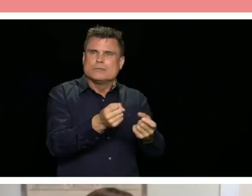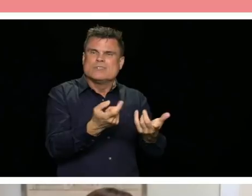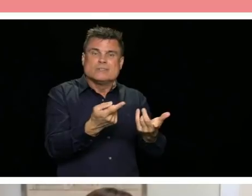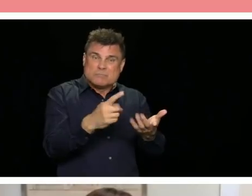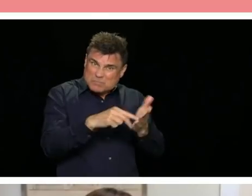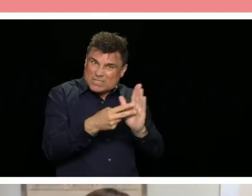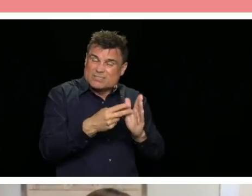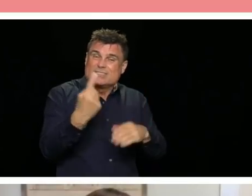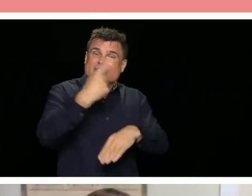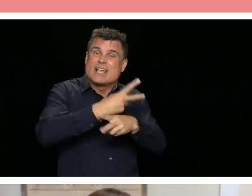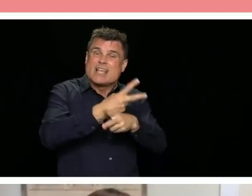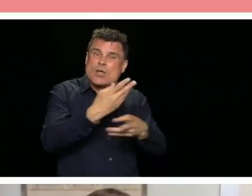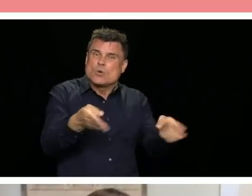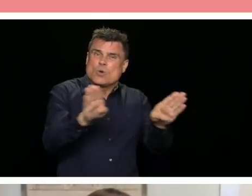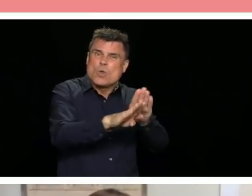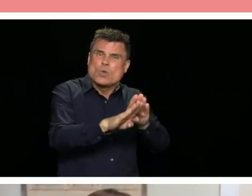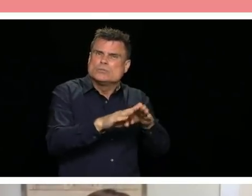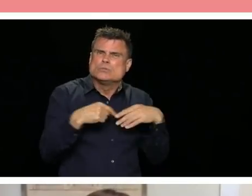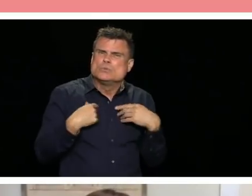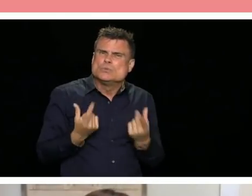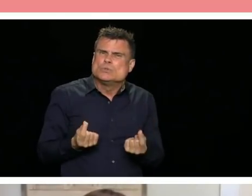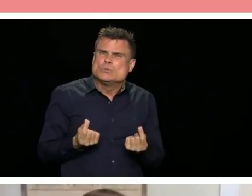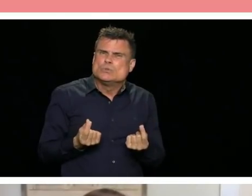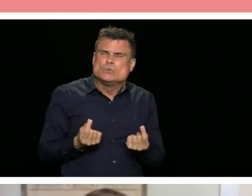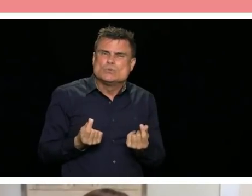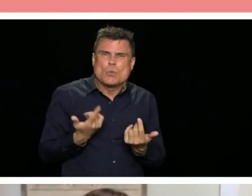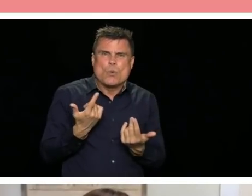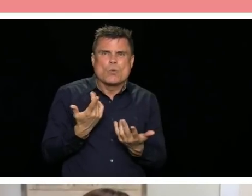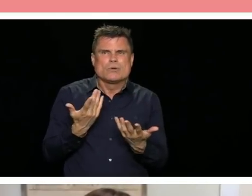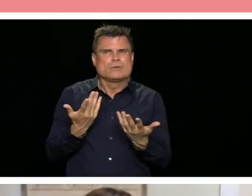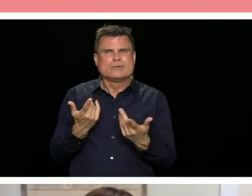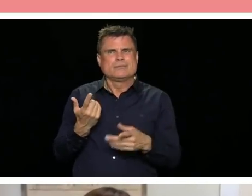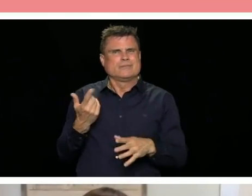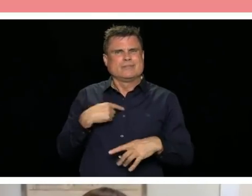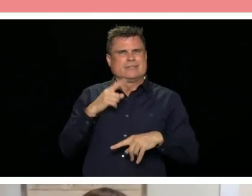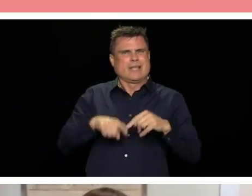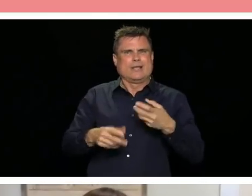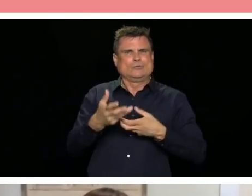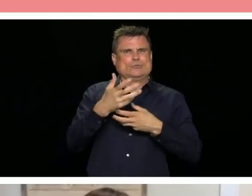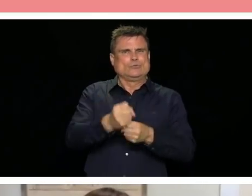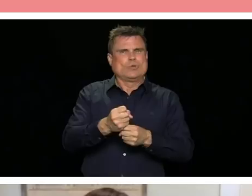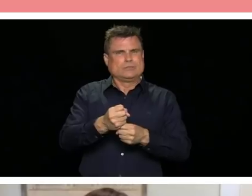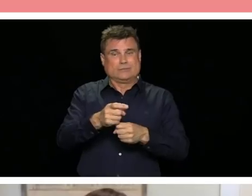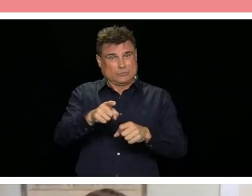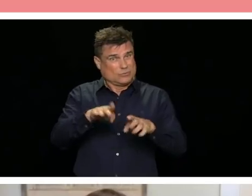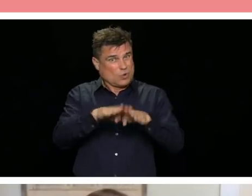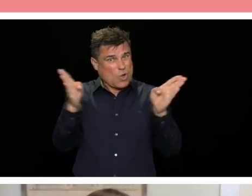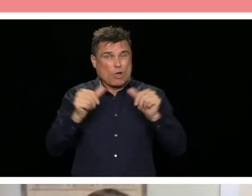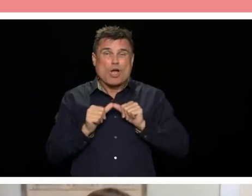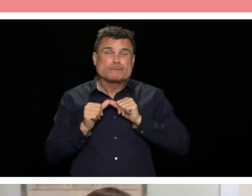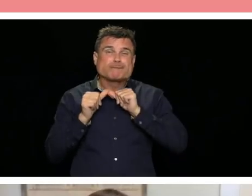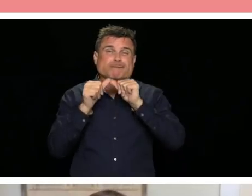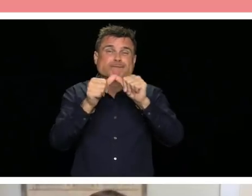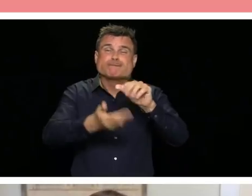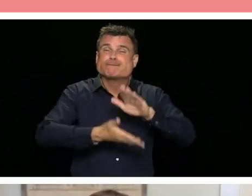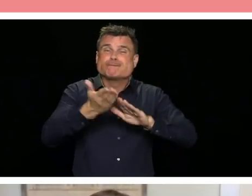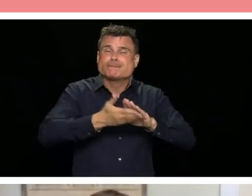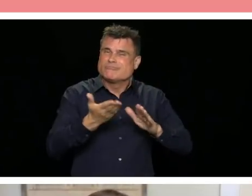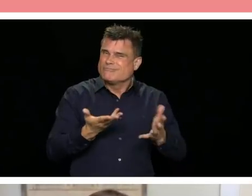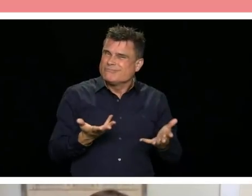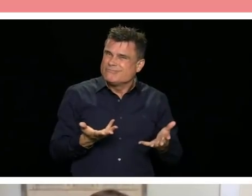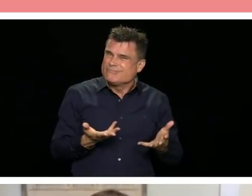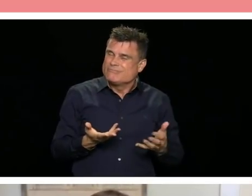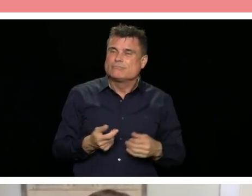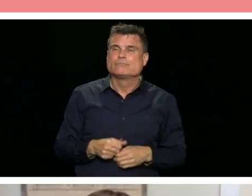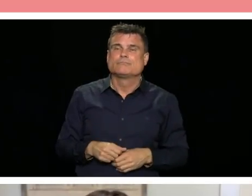play with my friends and not being able to touch them." So we've been practicing, instead of fist bump, we do a foot bump,